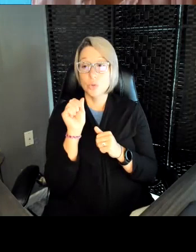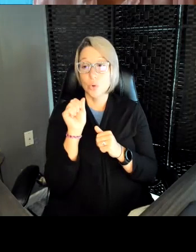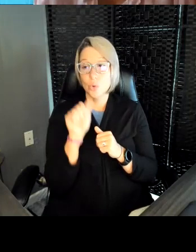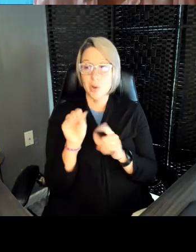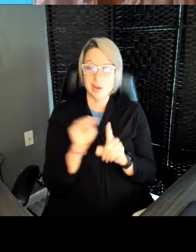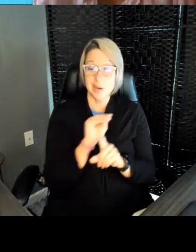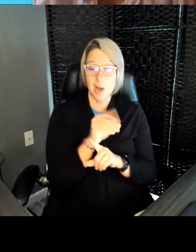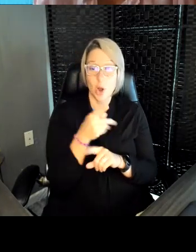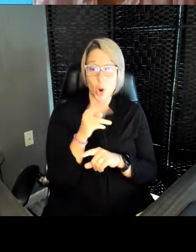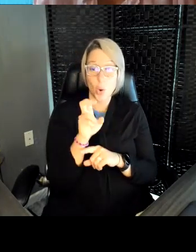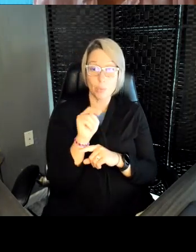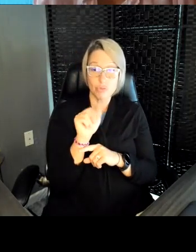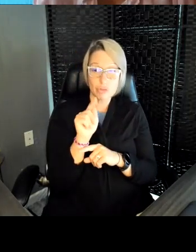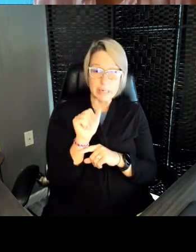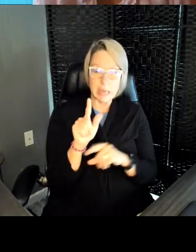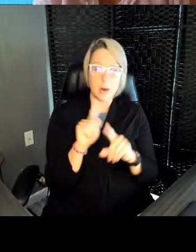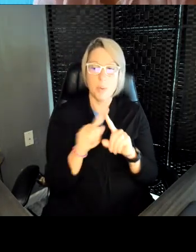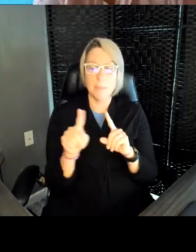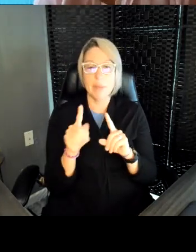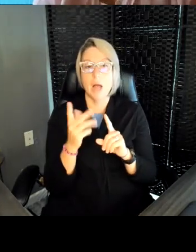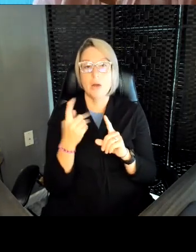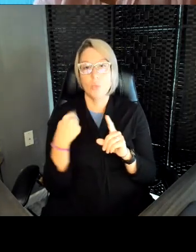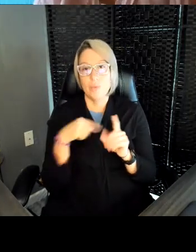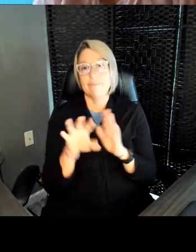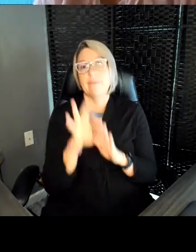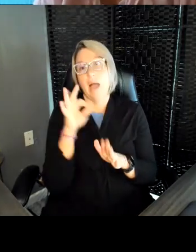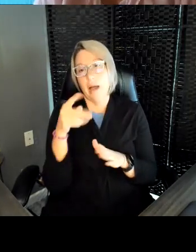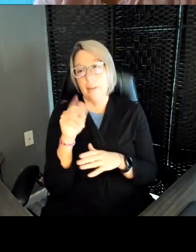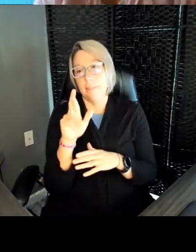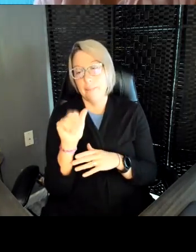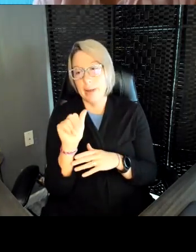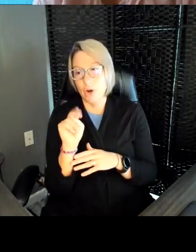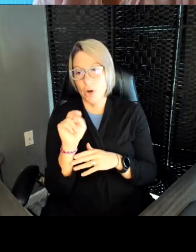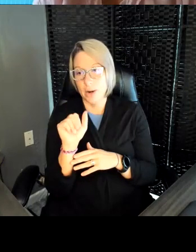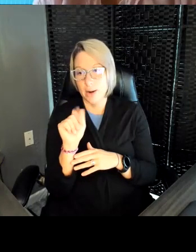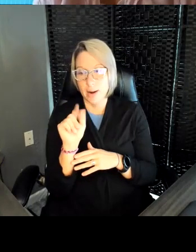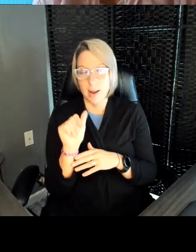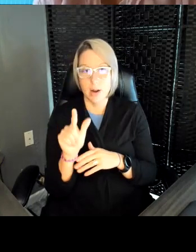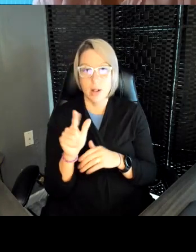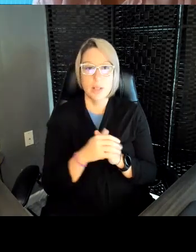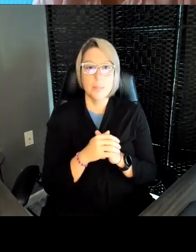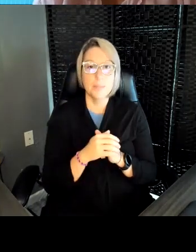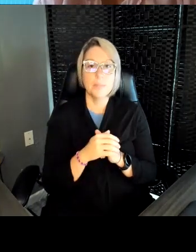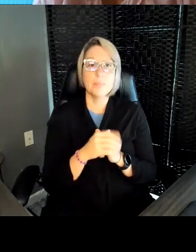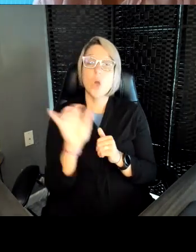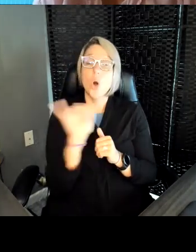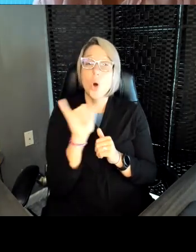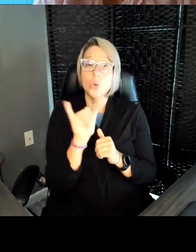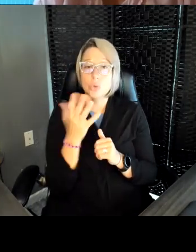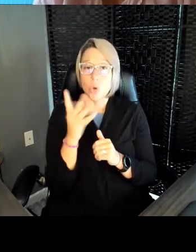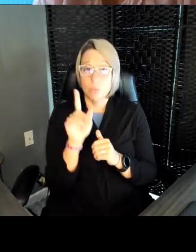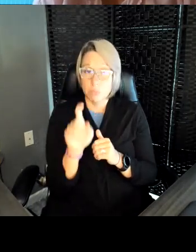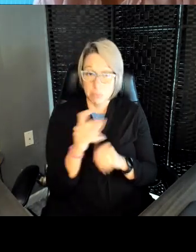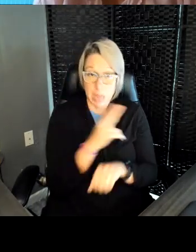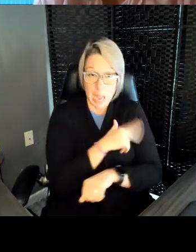where we discovered, of course, is perinatal. So then we also worry whether or not the baby was hospitalized in the